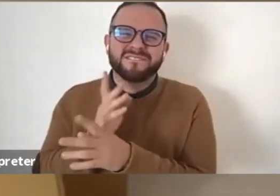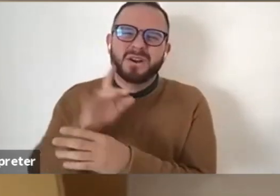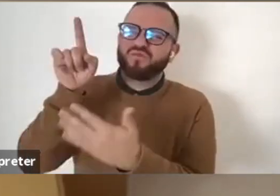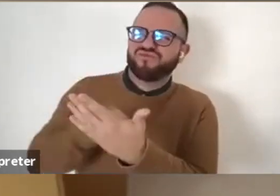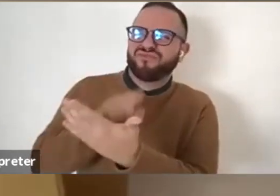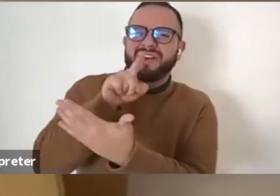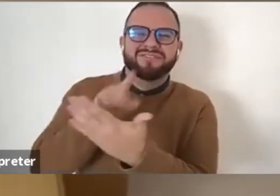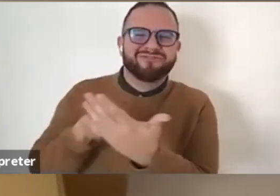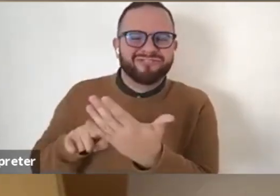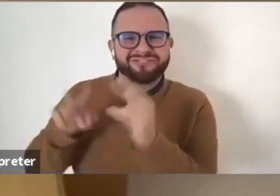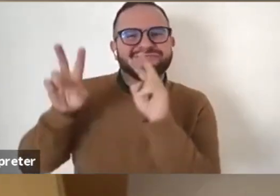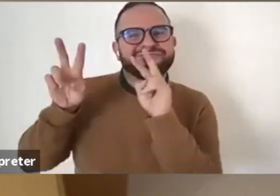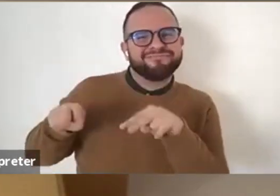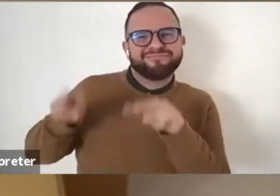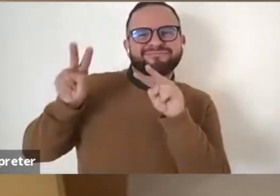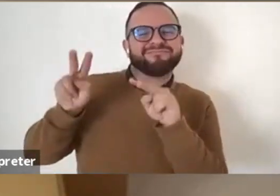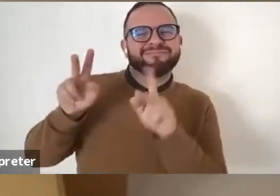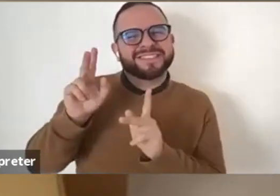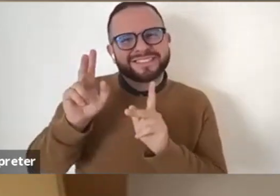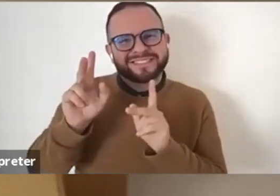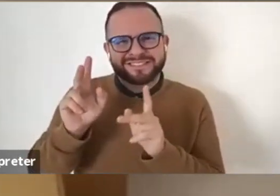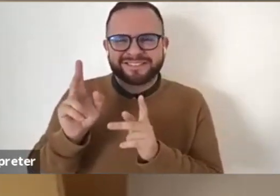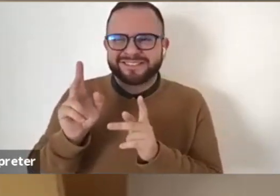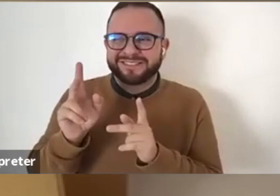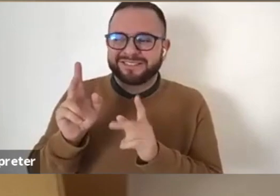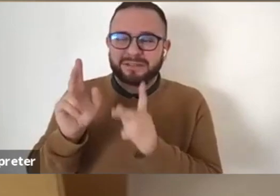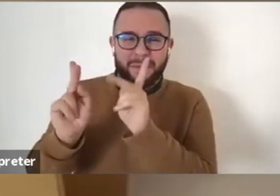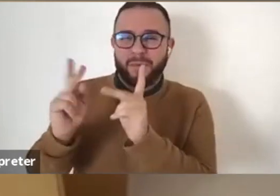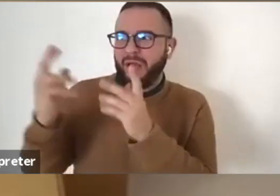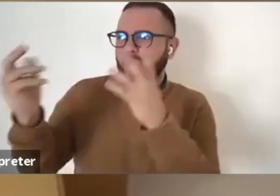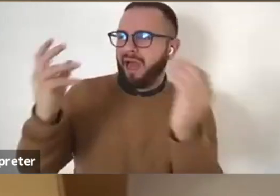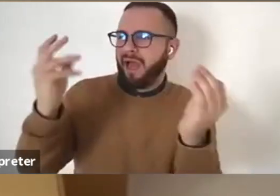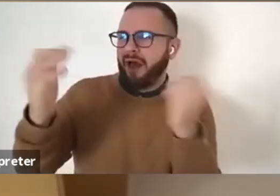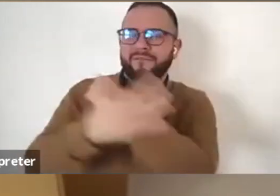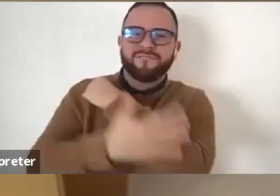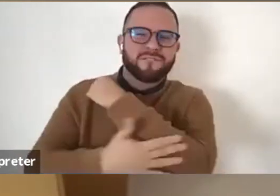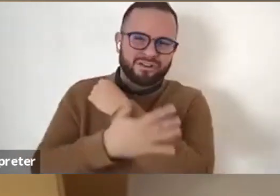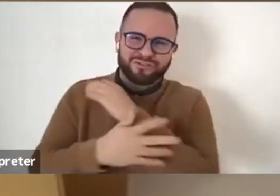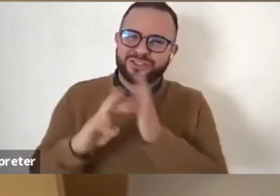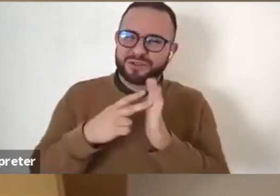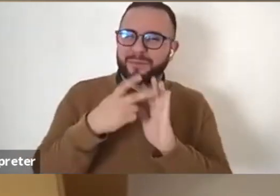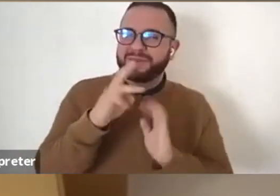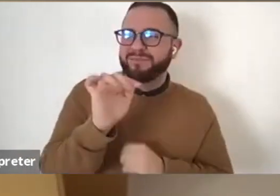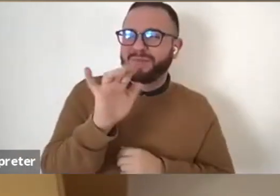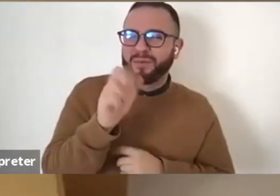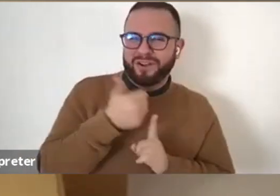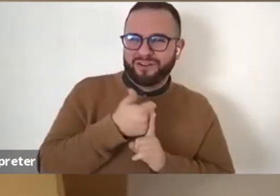from different countries, full of fear.